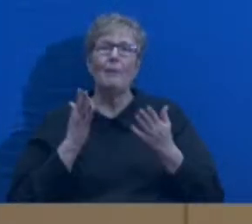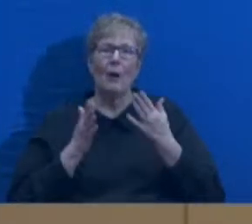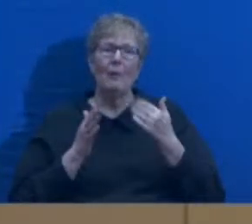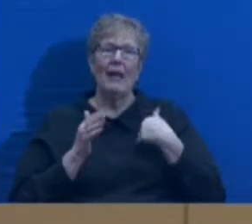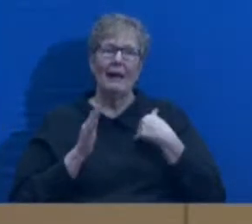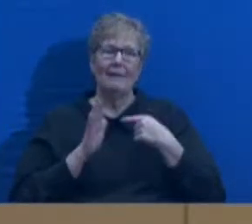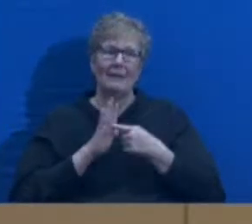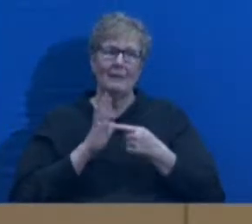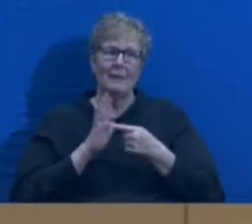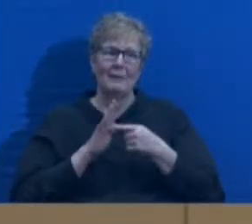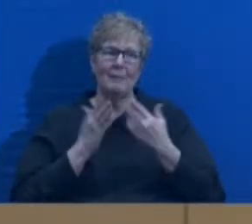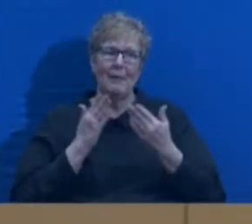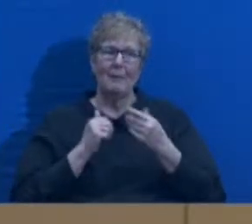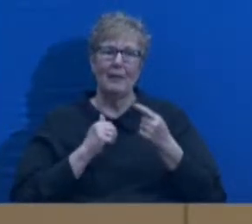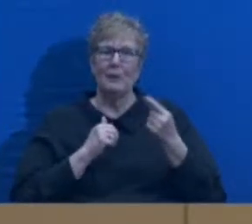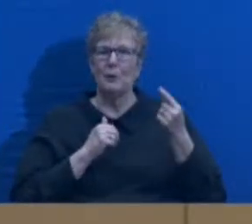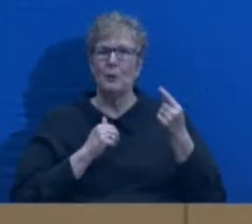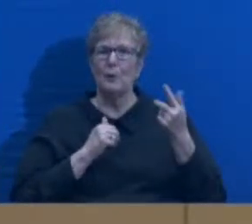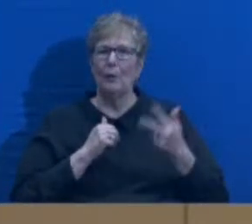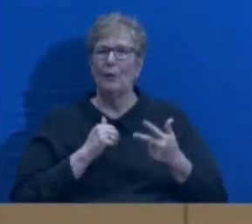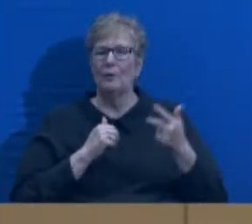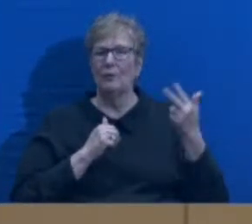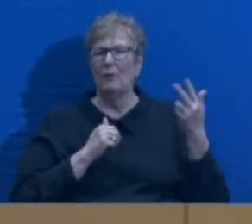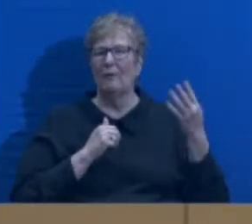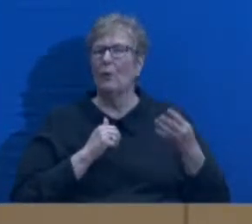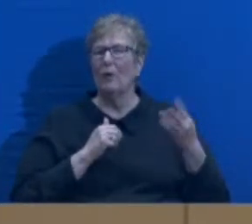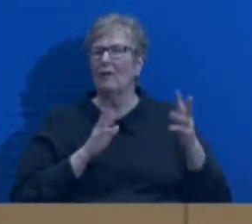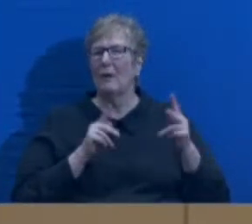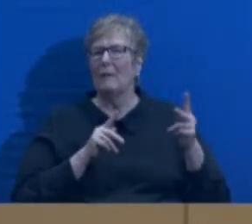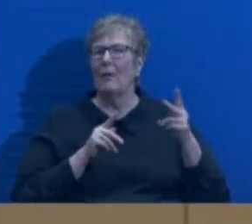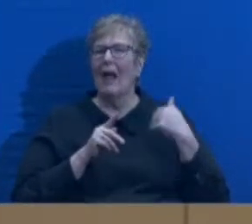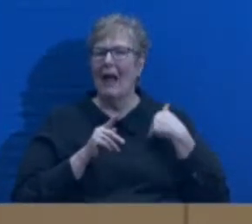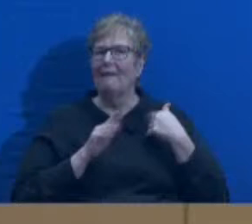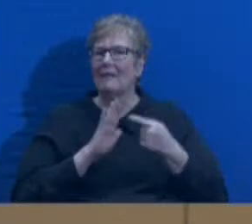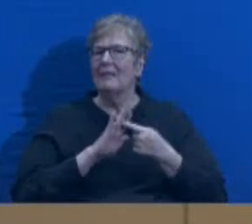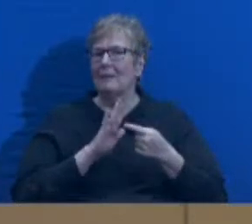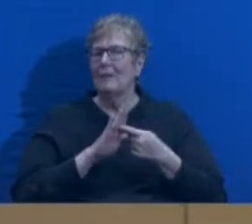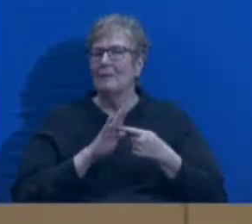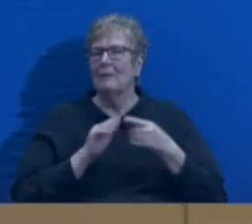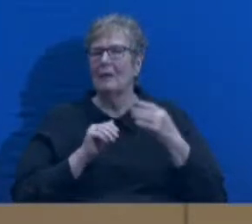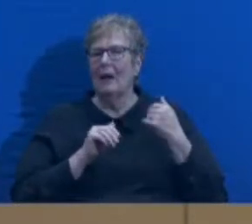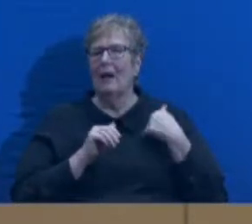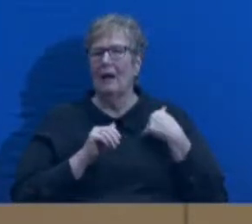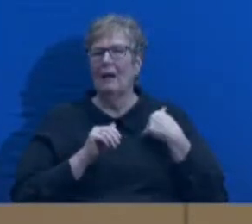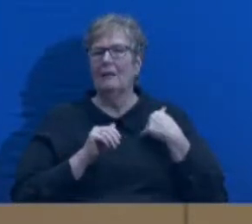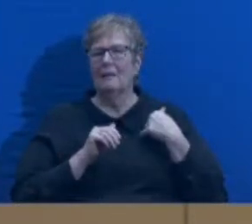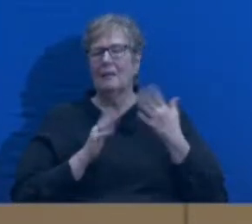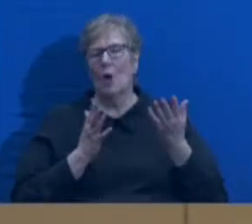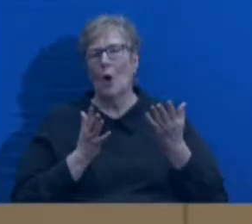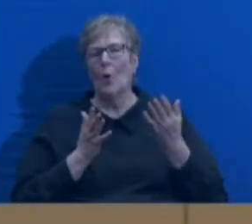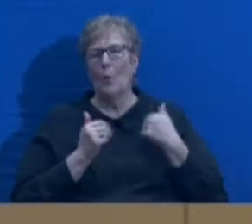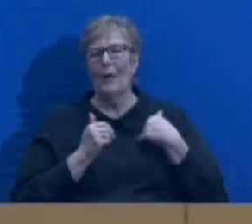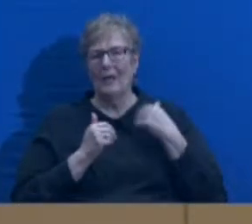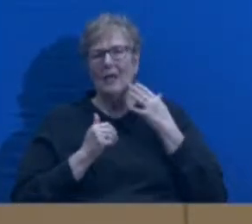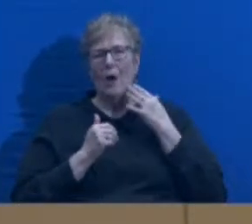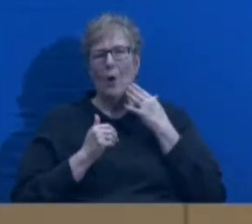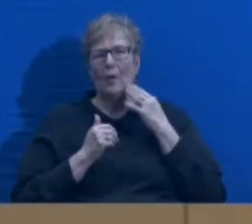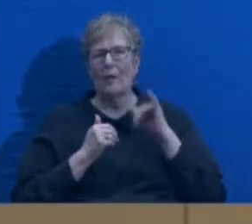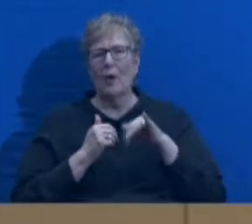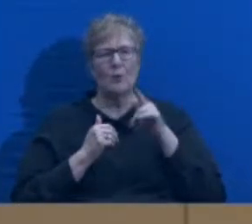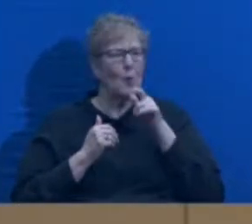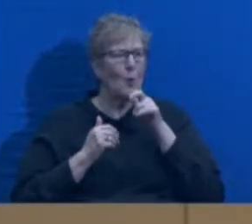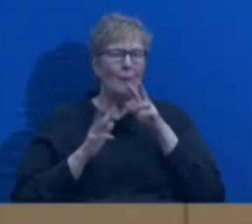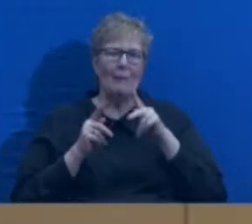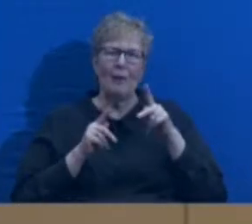symptoms, probably at least 2/3 to 3/4 of those that are being tested have symptoms. So we at least know that those who